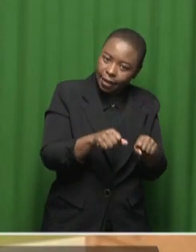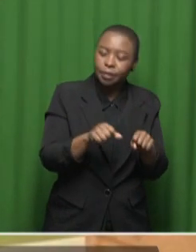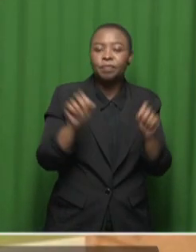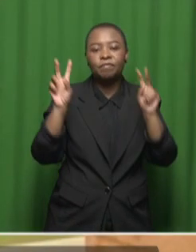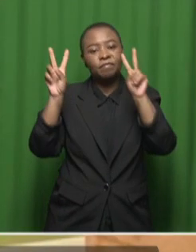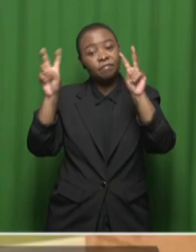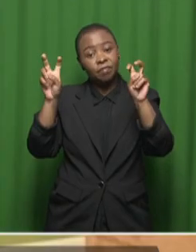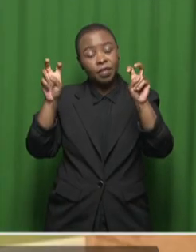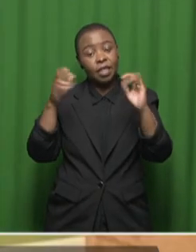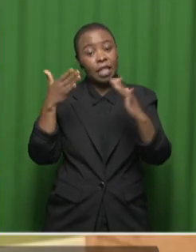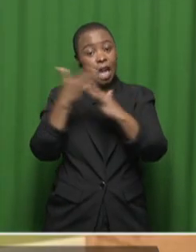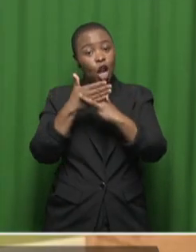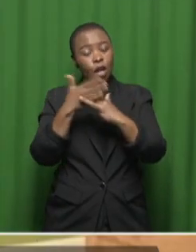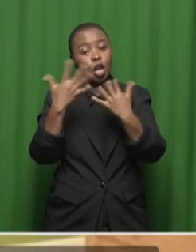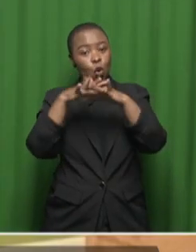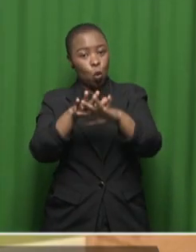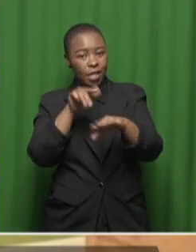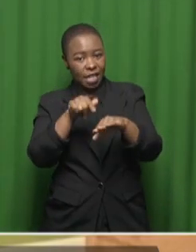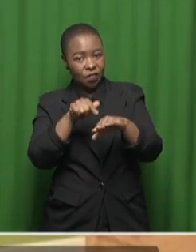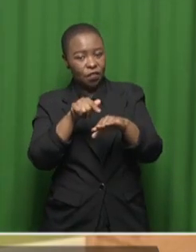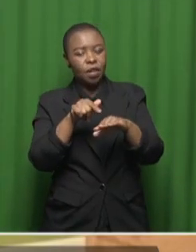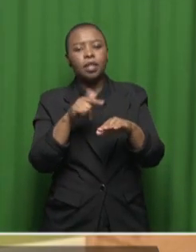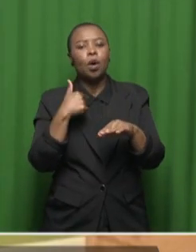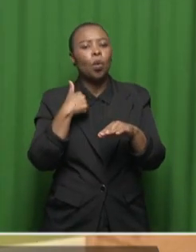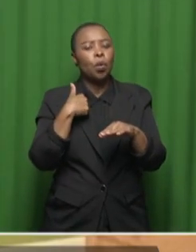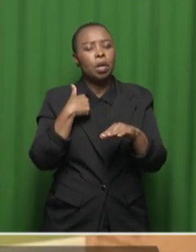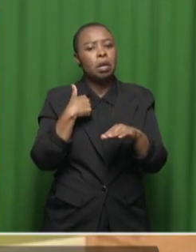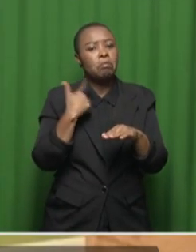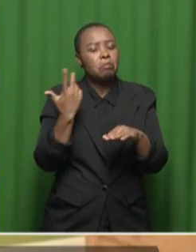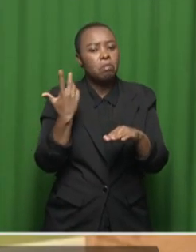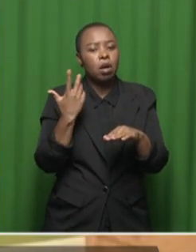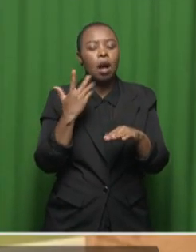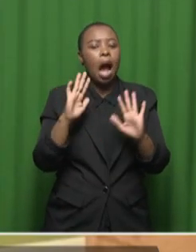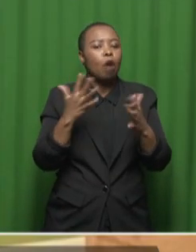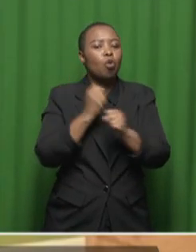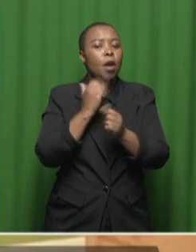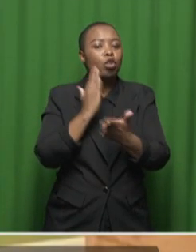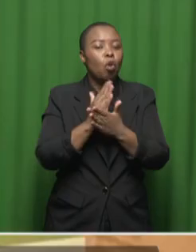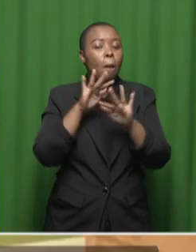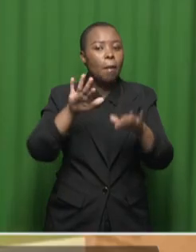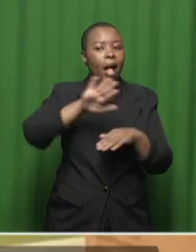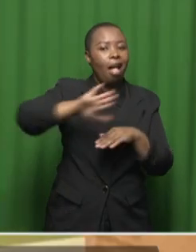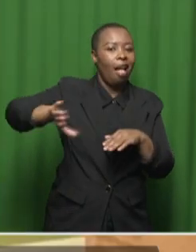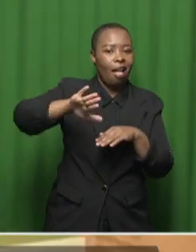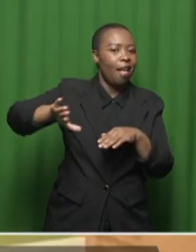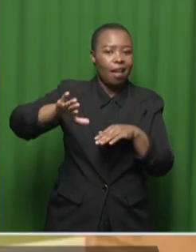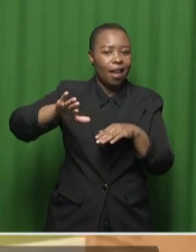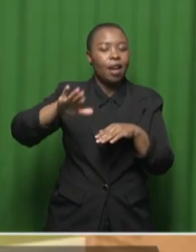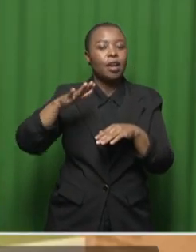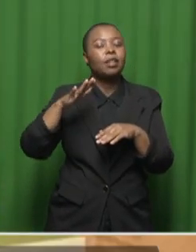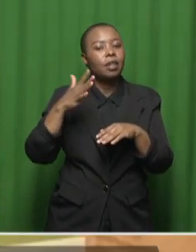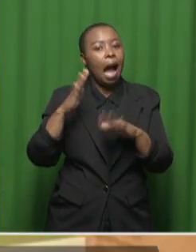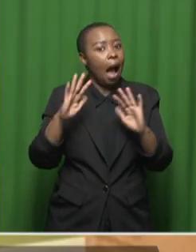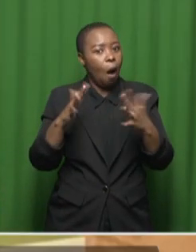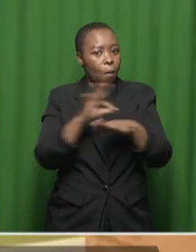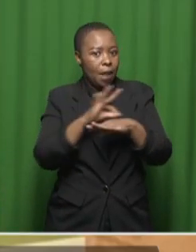perspective, this is where we have to stretch ourselves to say, how do we ensure that we don't leave anyone behind? So we've worked with all our ancillary members, all